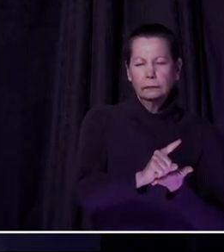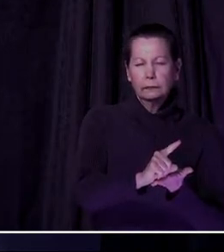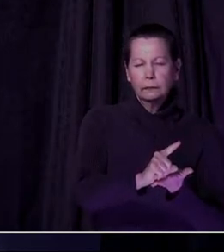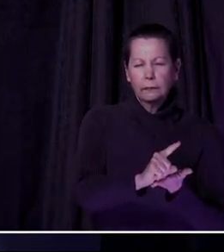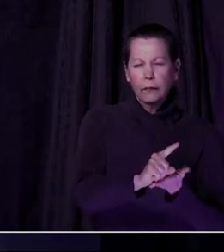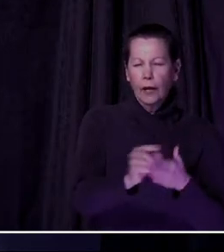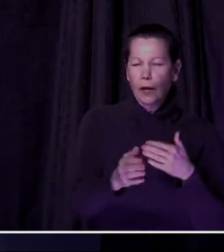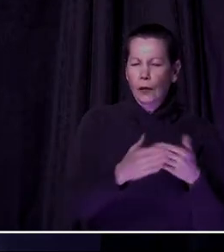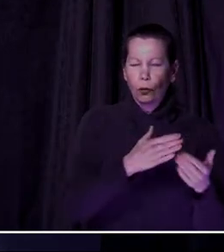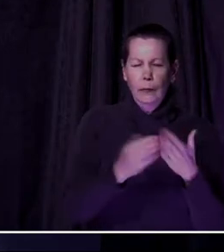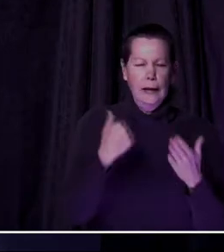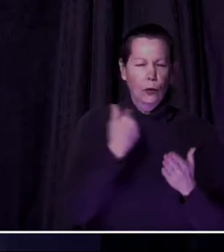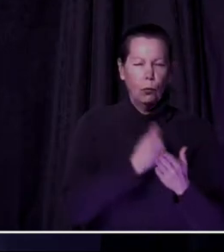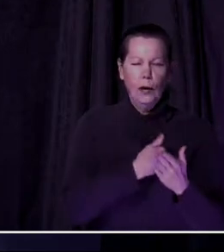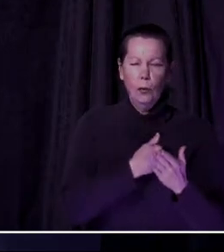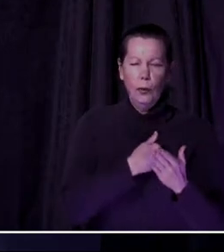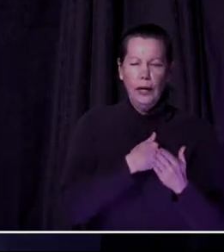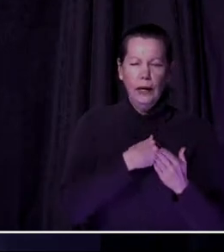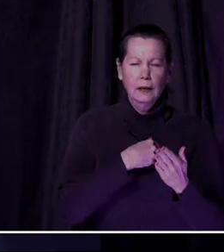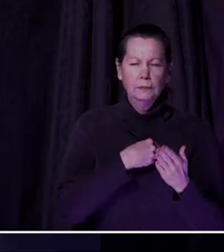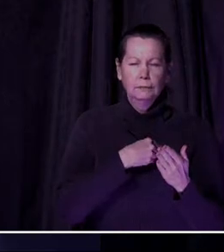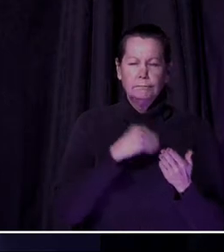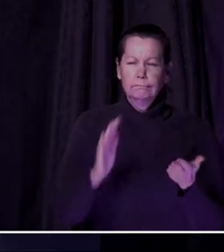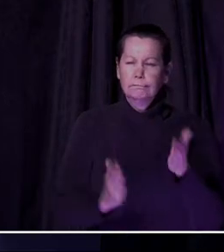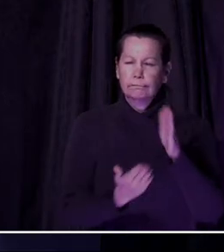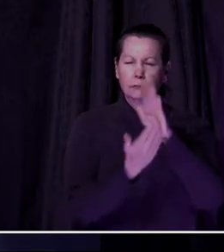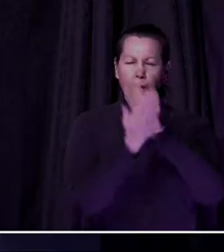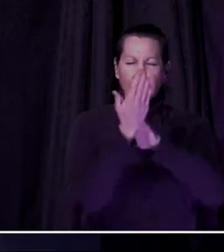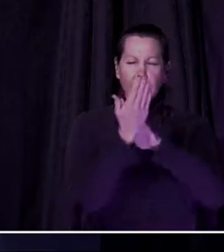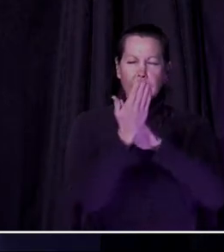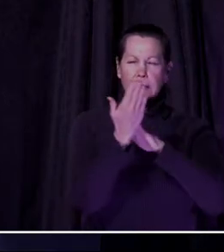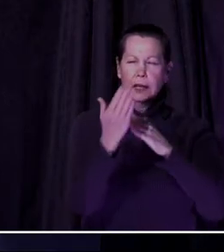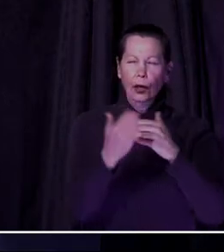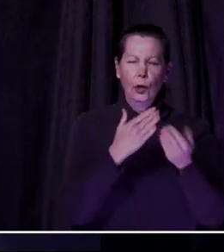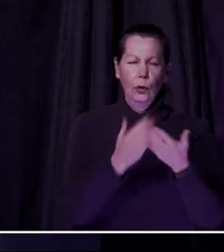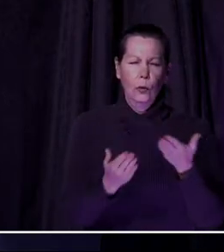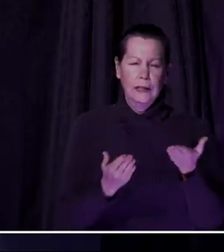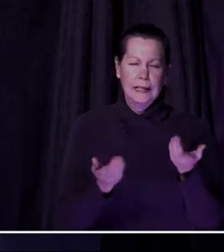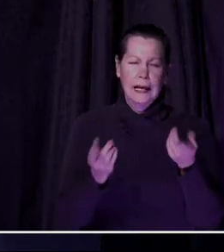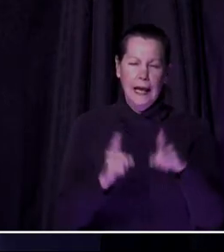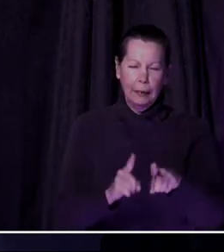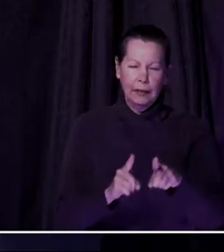No matter what we're facing. No matter what we're going through, Father.